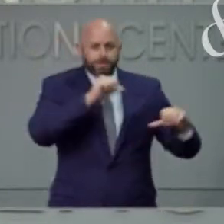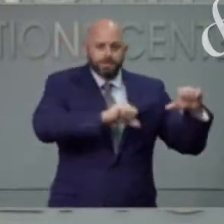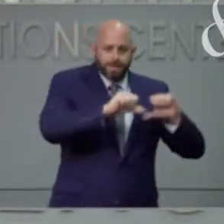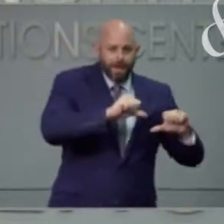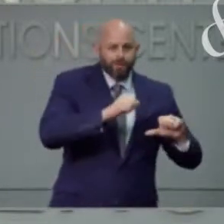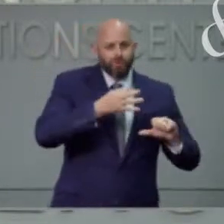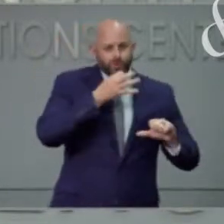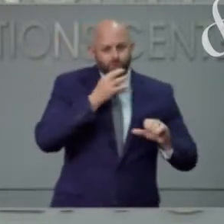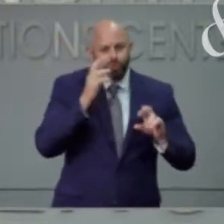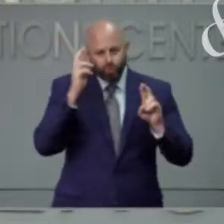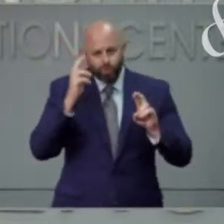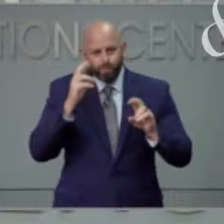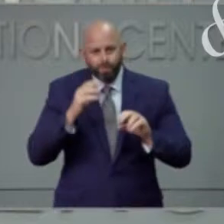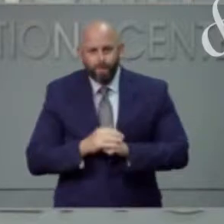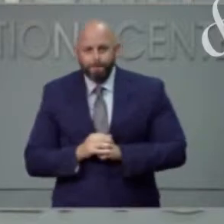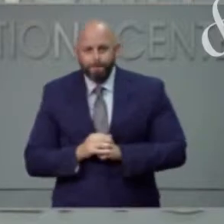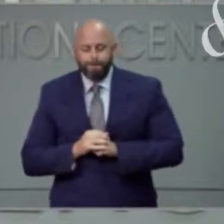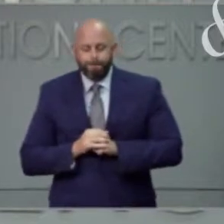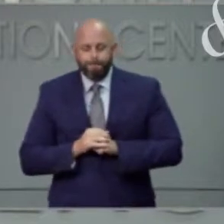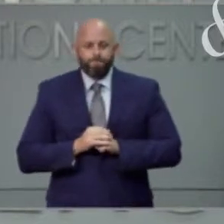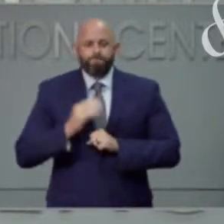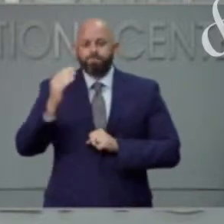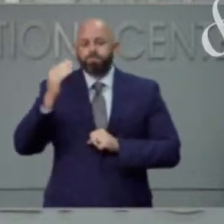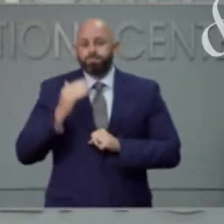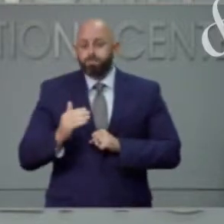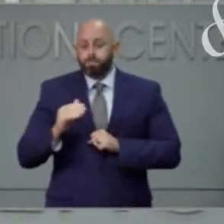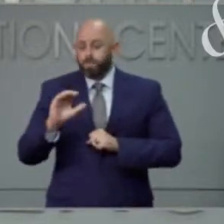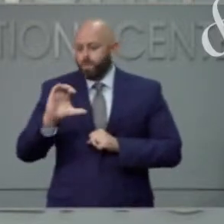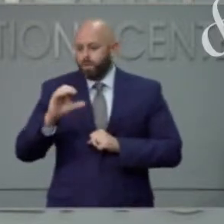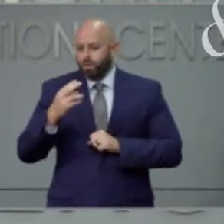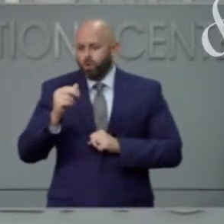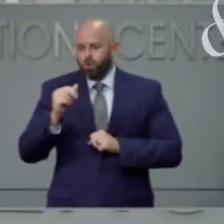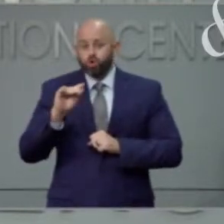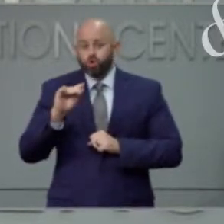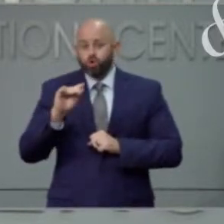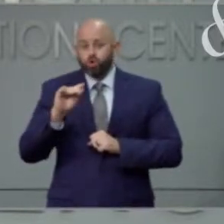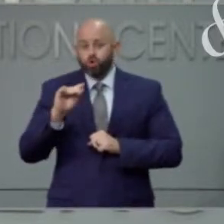Our next question is from Katie Peralta with the Charlotte Agenda.